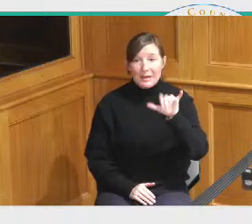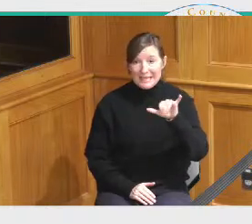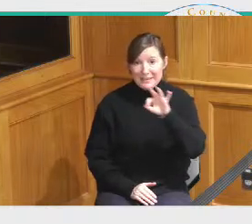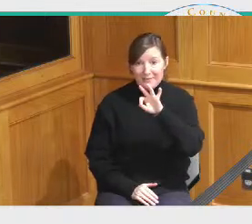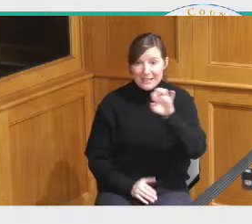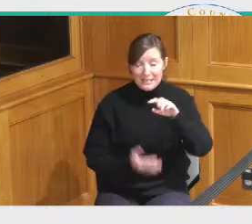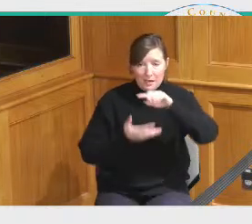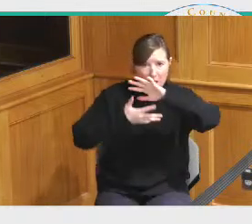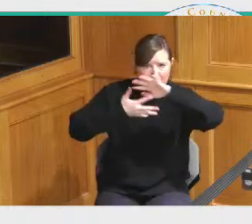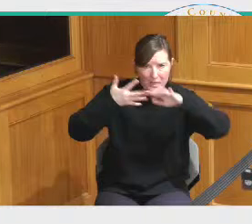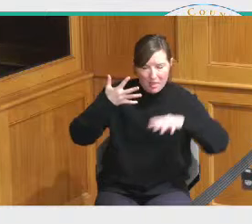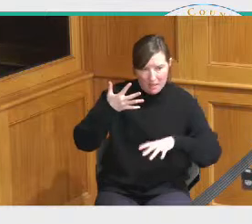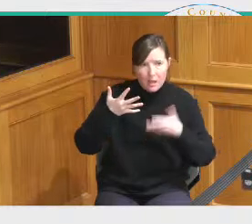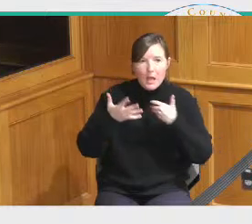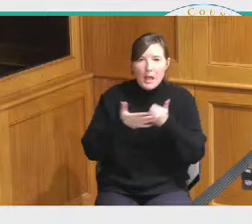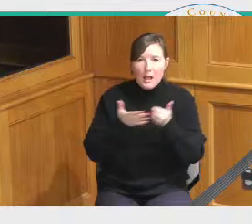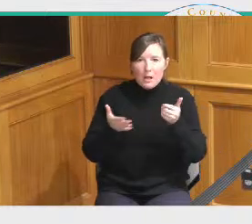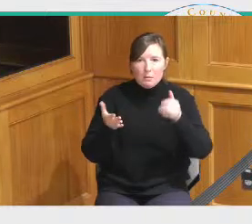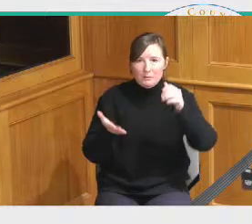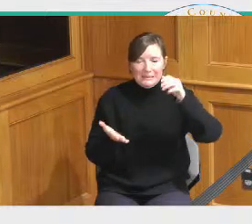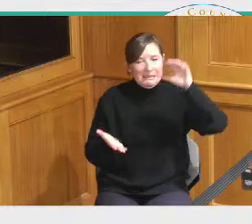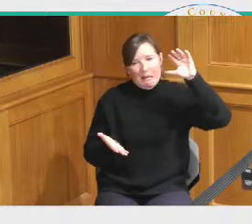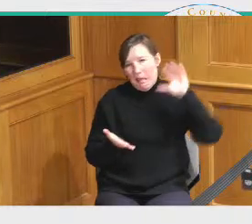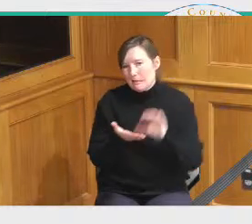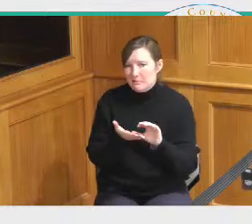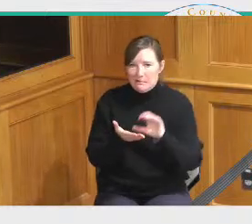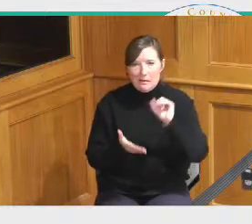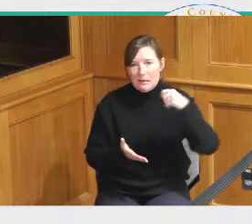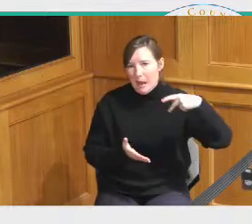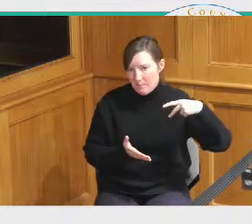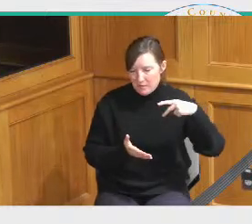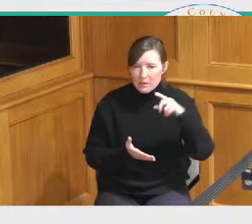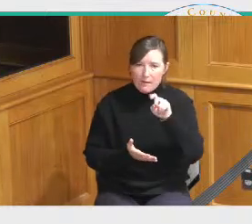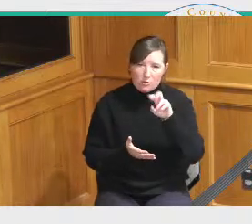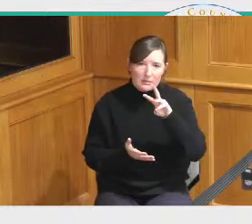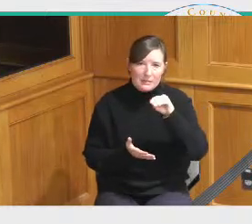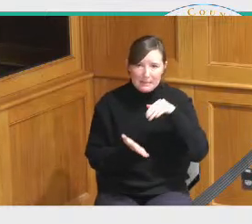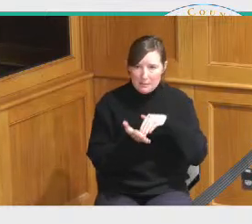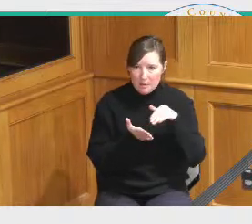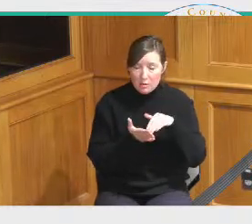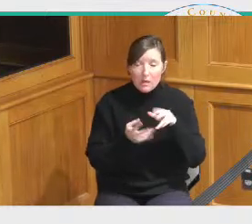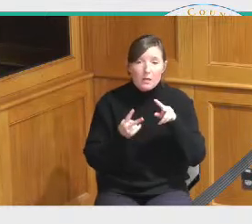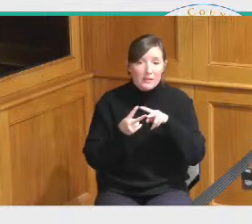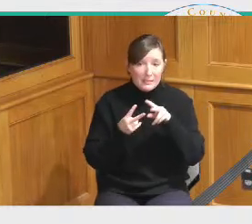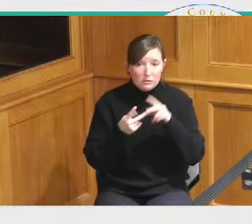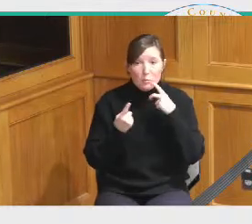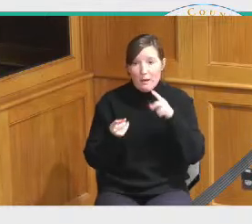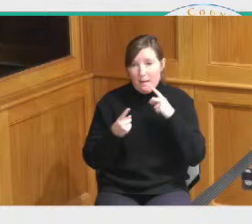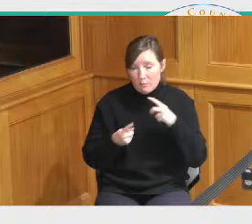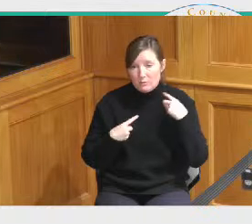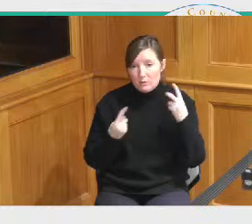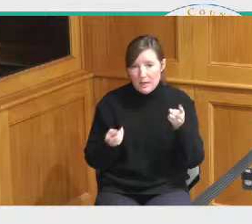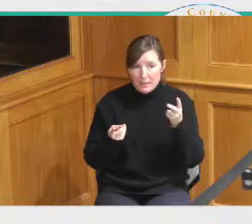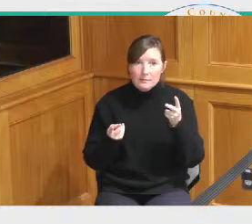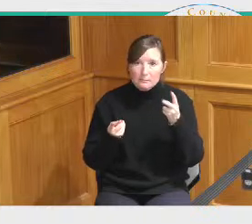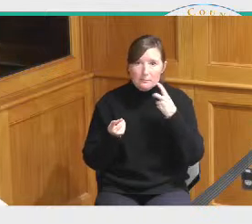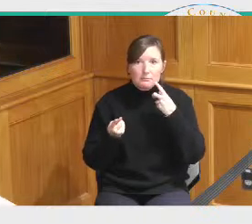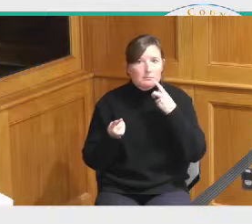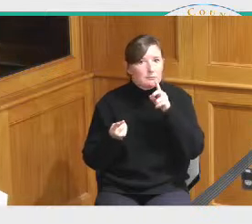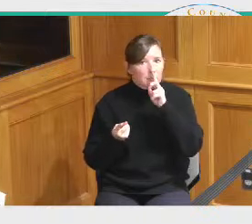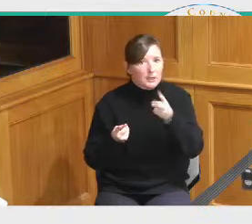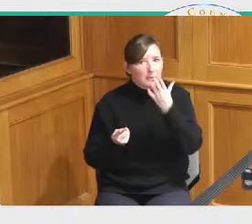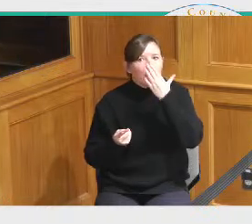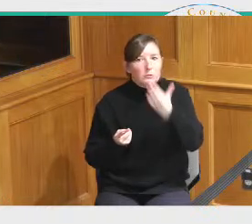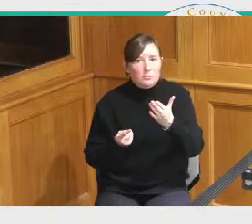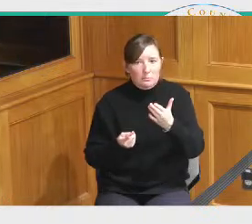looking to close that 160 million gap. And I think the two things that have been announced to date get us significantly there